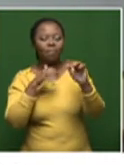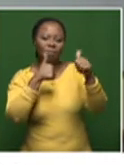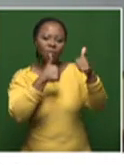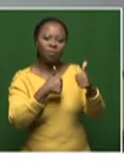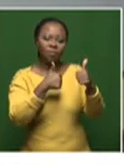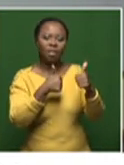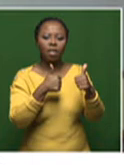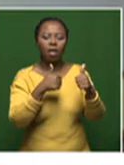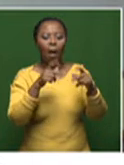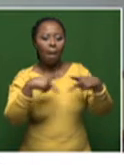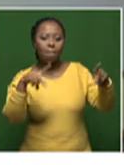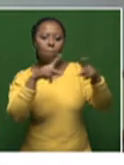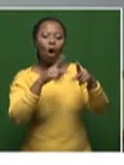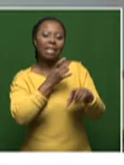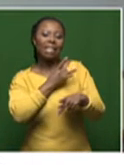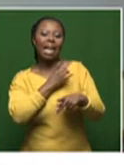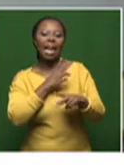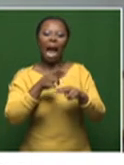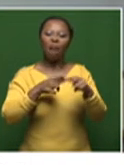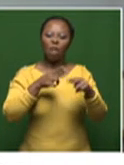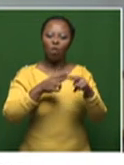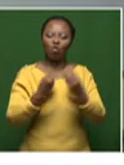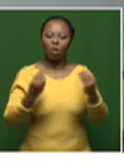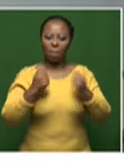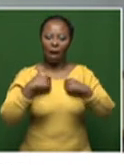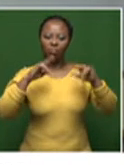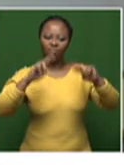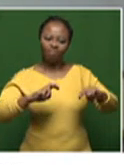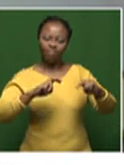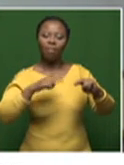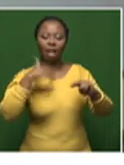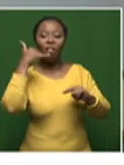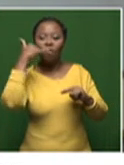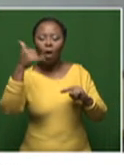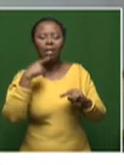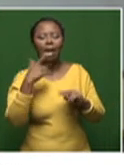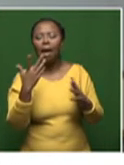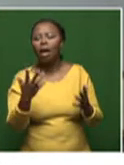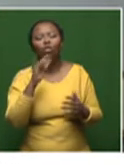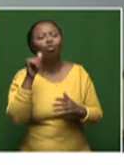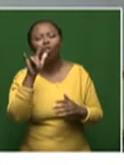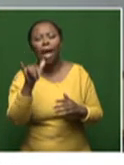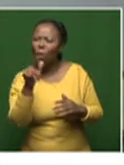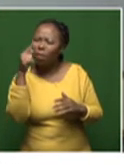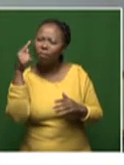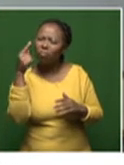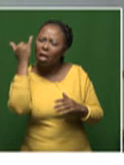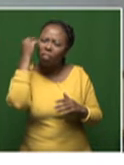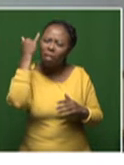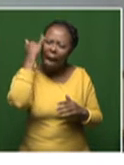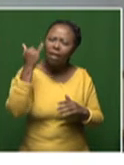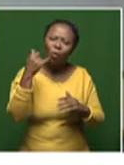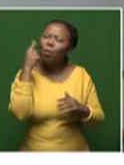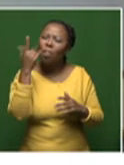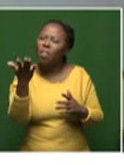skate park with my kids on a Saturday afternoon, and I phoned him and I said, Jay, what do you think of this idea? And he said to